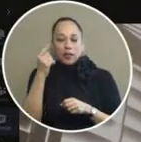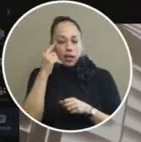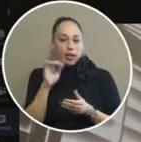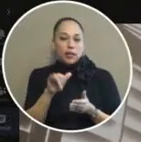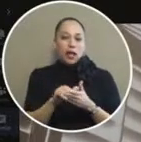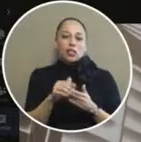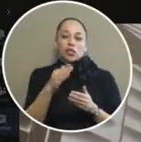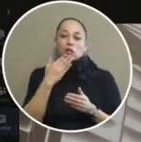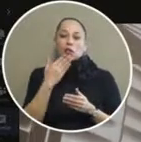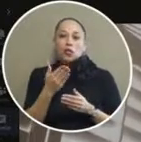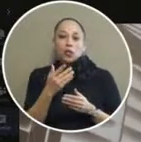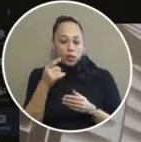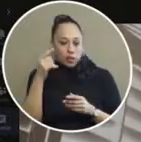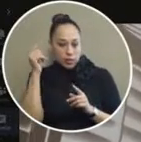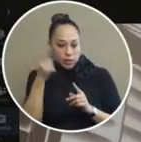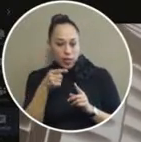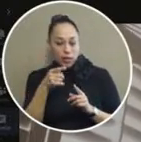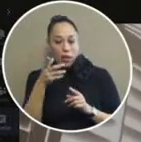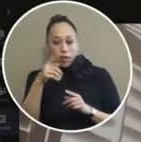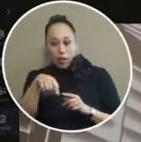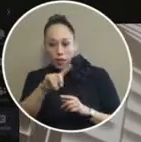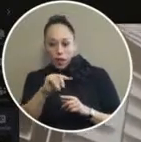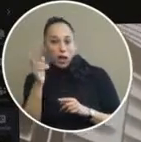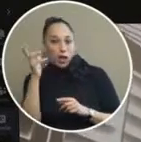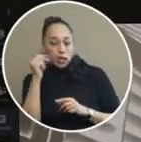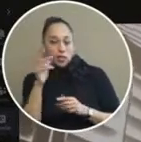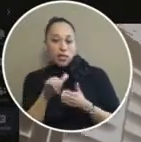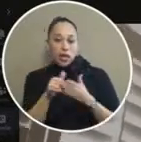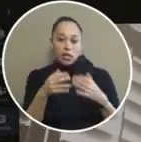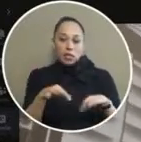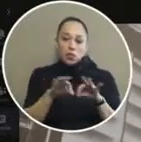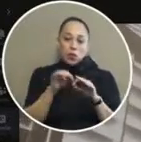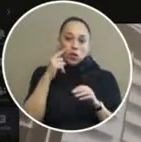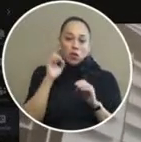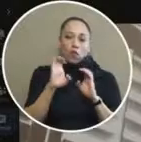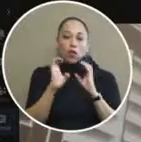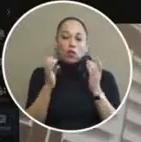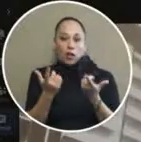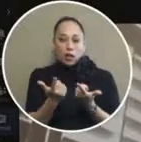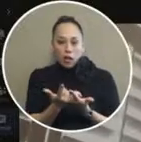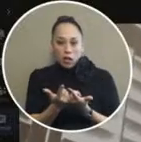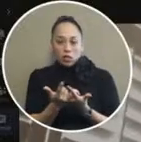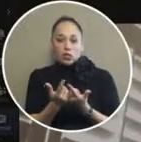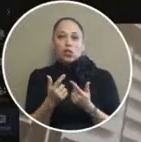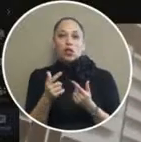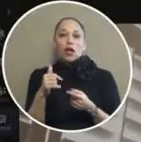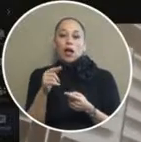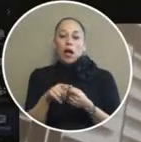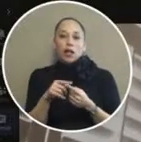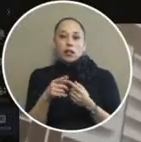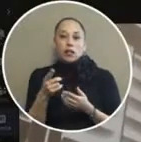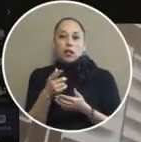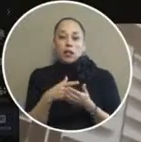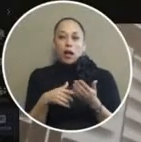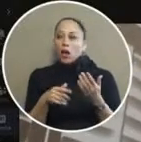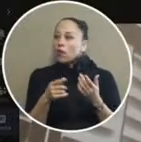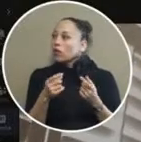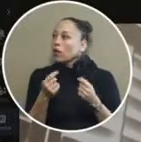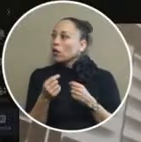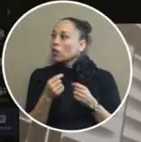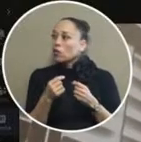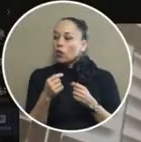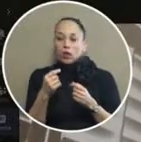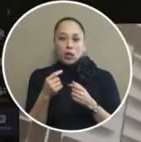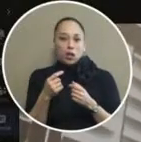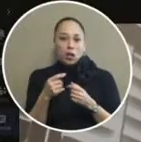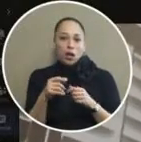good indicator that we are listening and that we know that that's important to the council. We showed in great detail how that's grown and the work that's been done